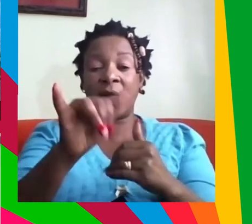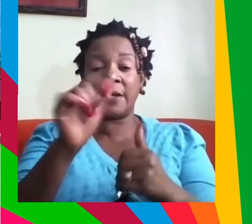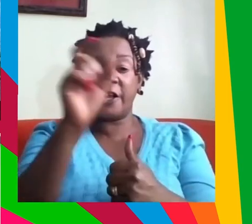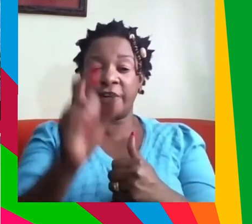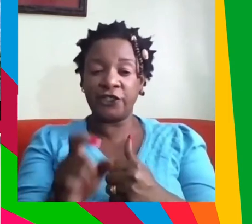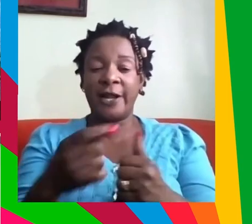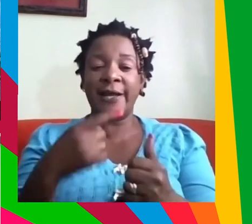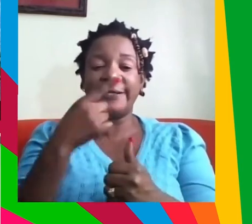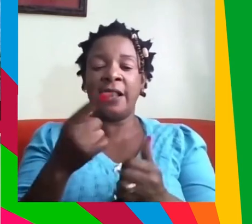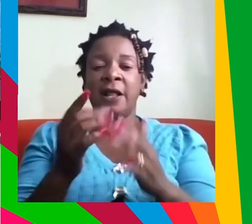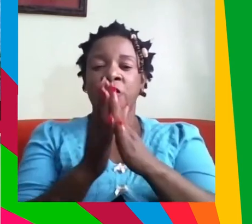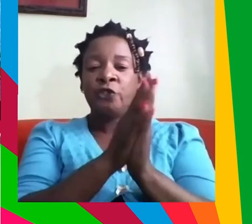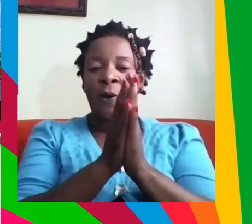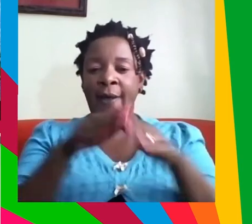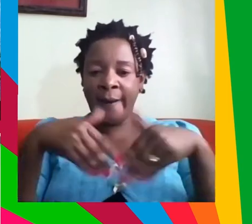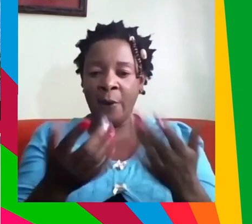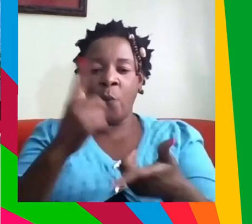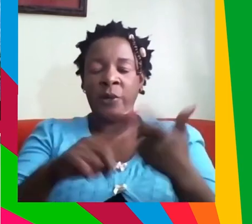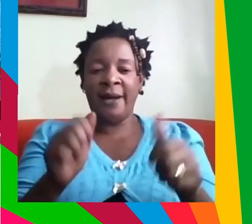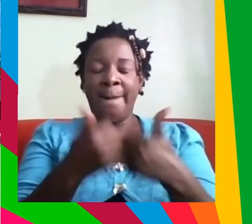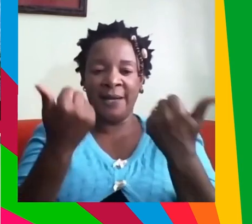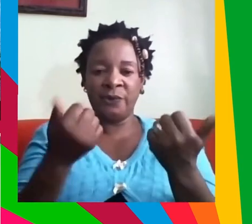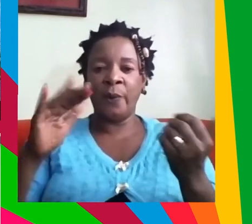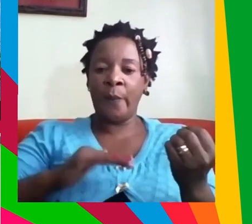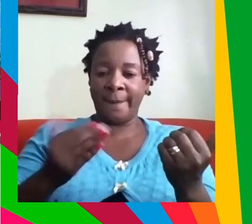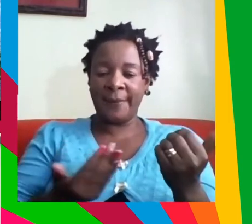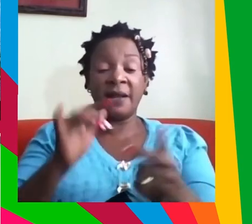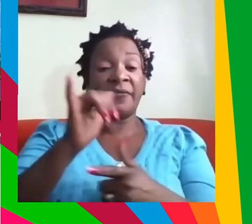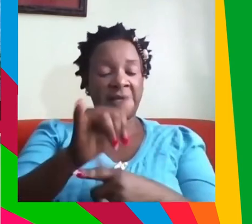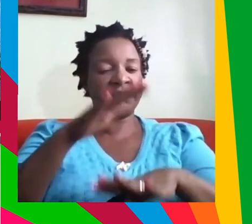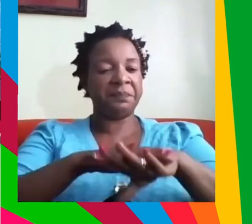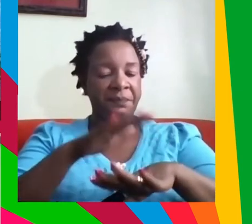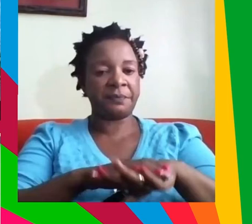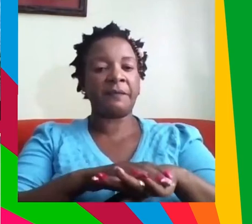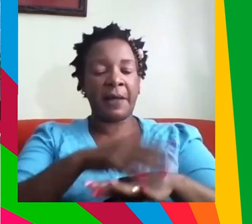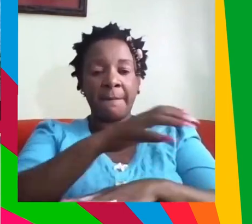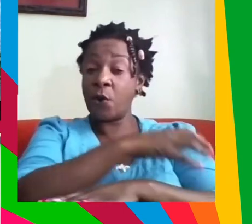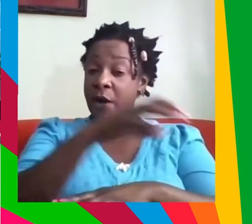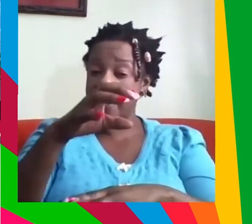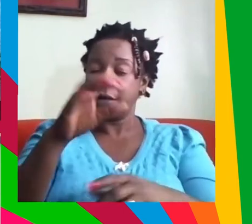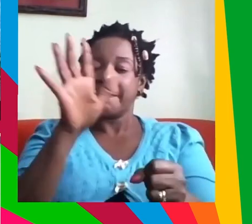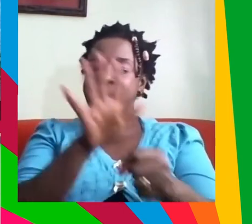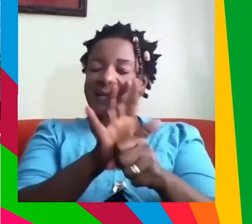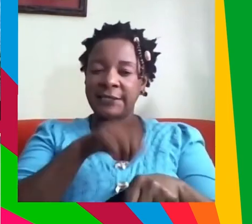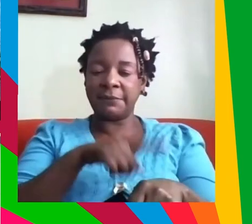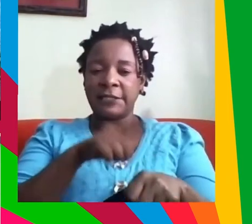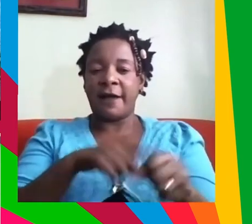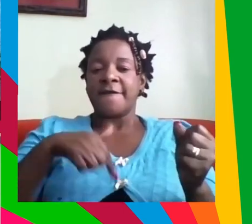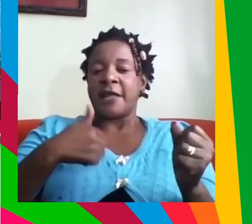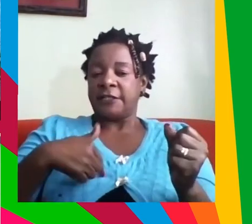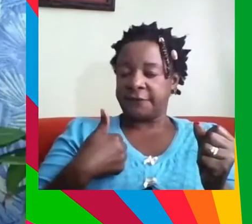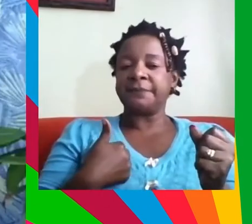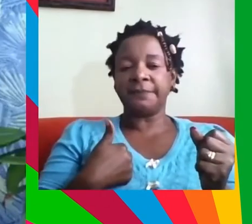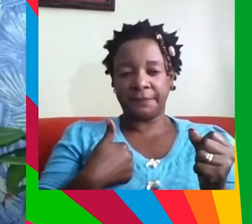stories about women, what's happening there, which I think is great and empowering. But a lot of times I felt like that was boxing me